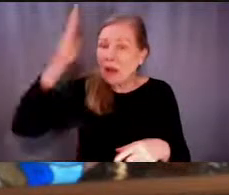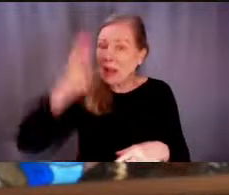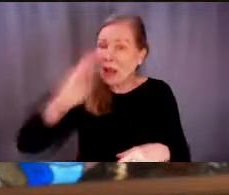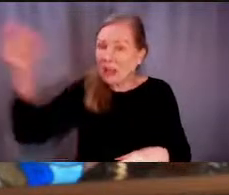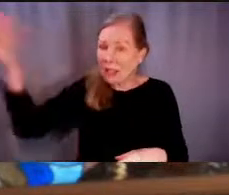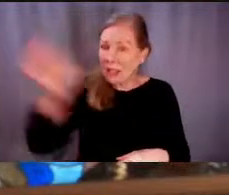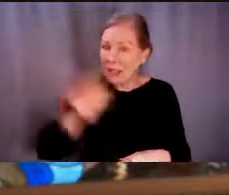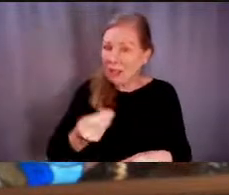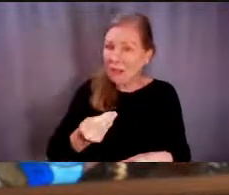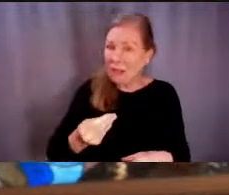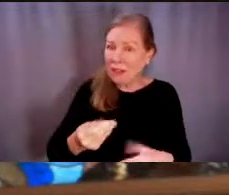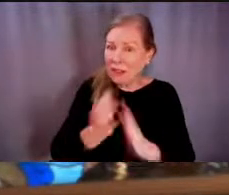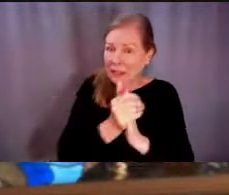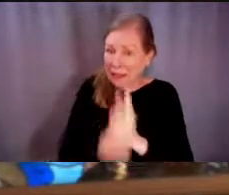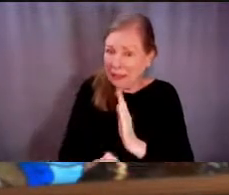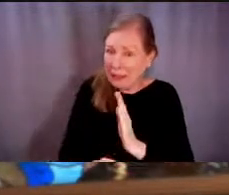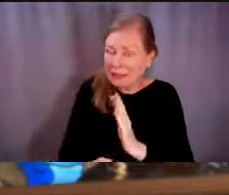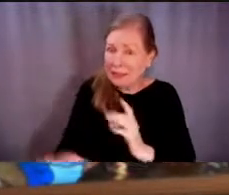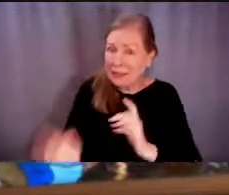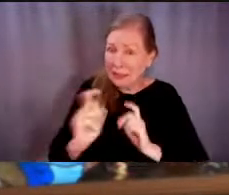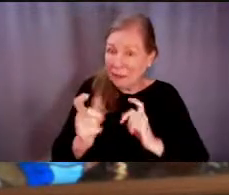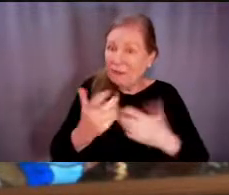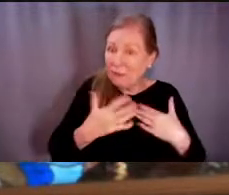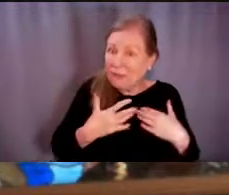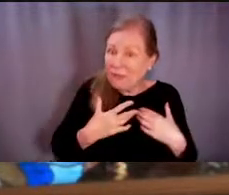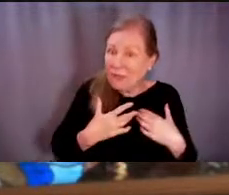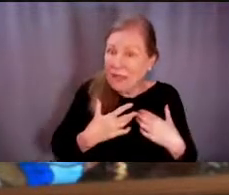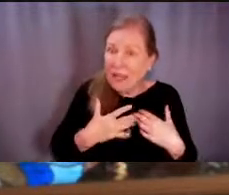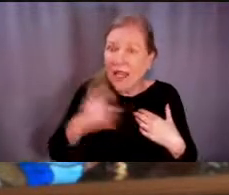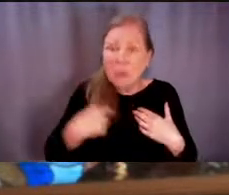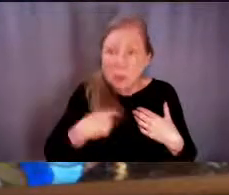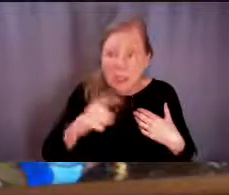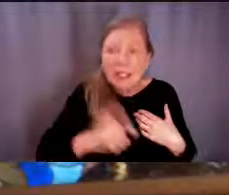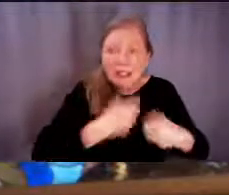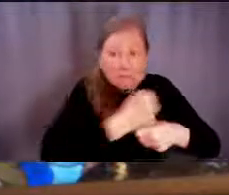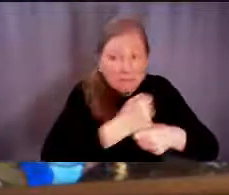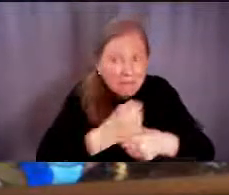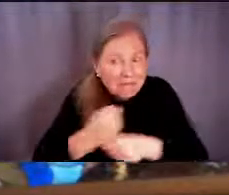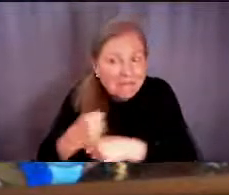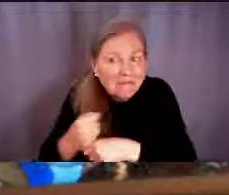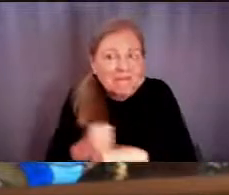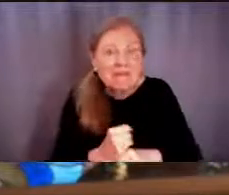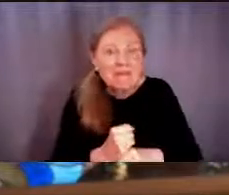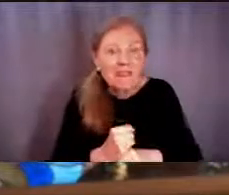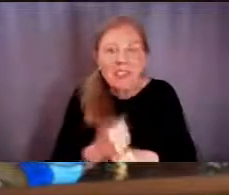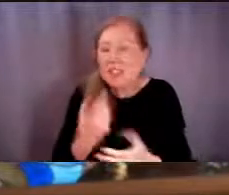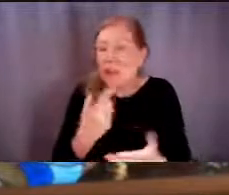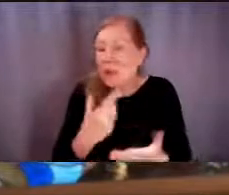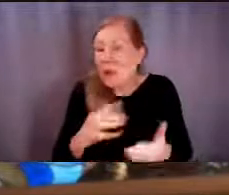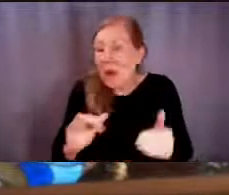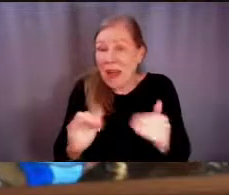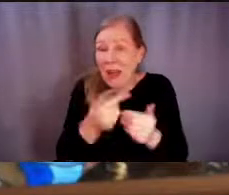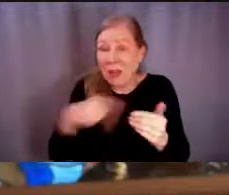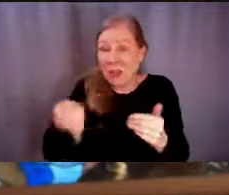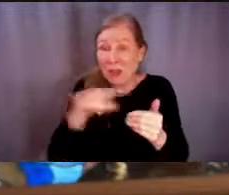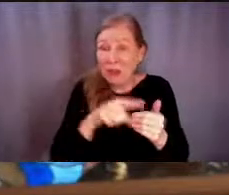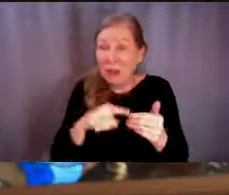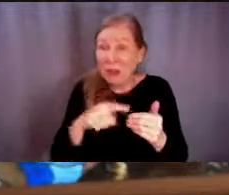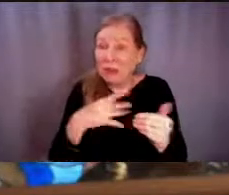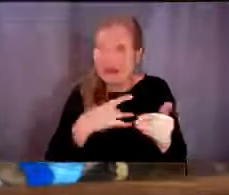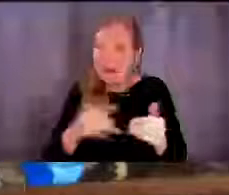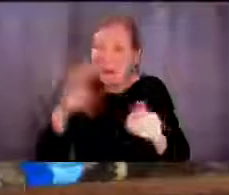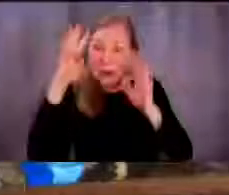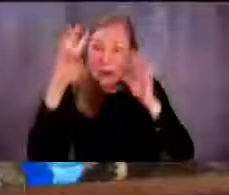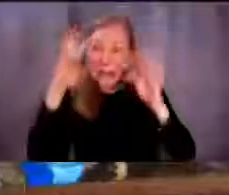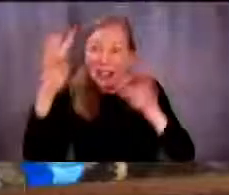amazing world God has created. So, what are the ways that you like to create? What